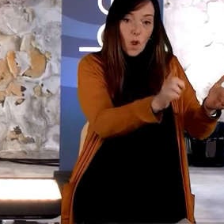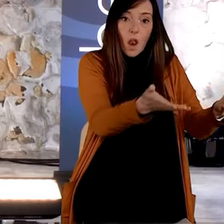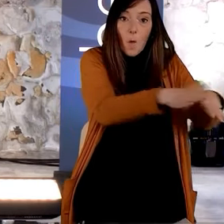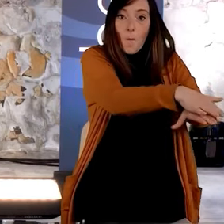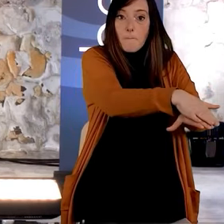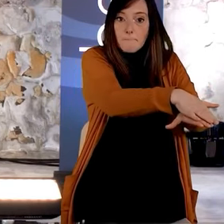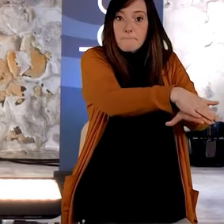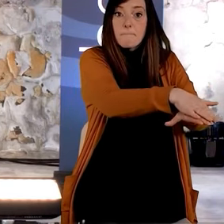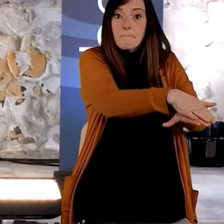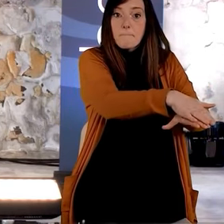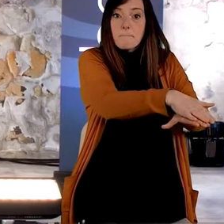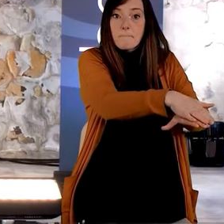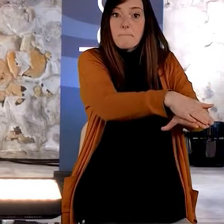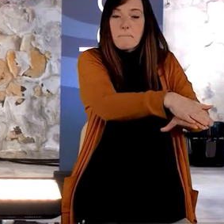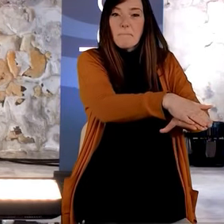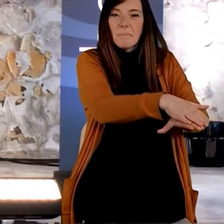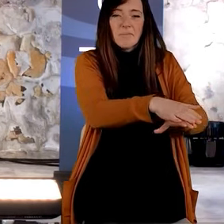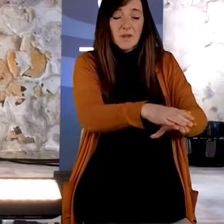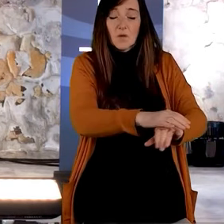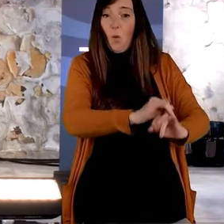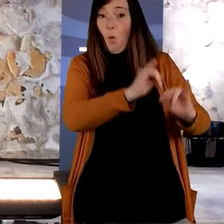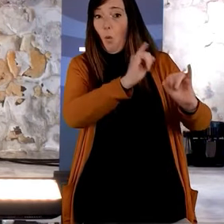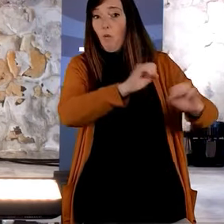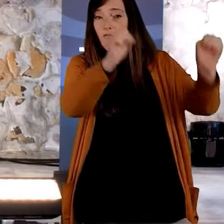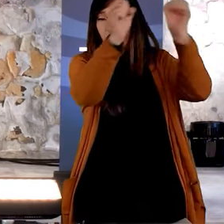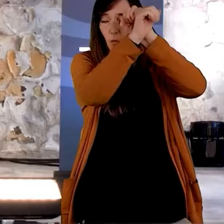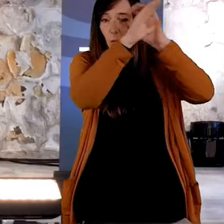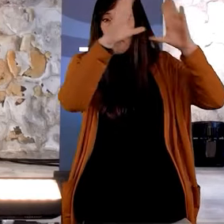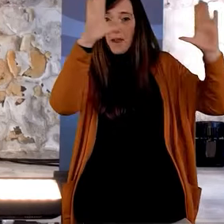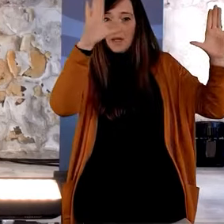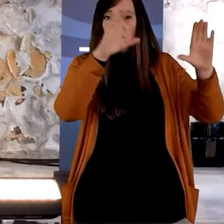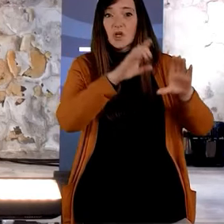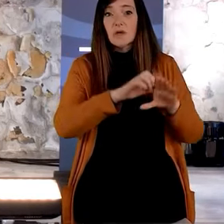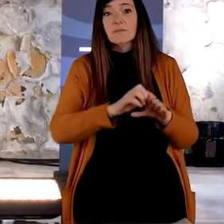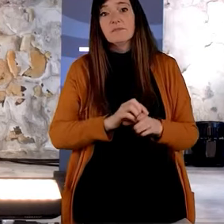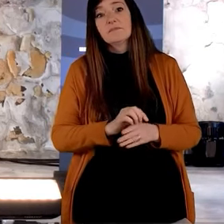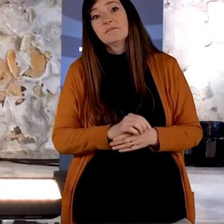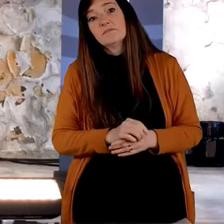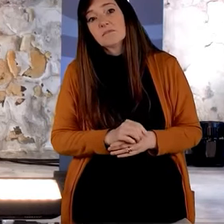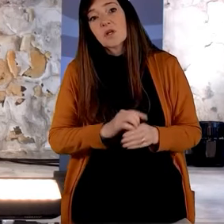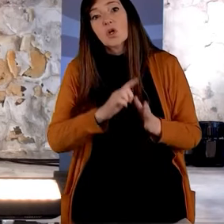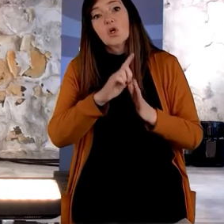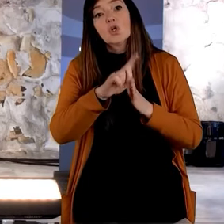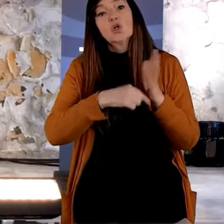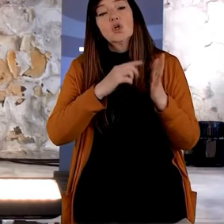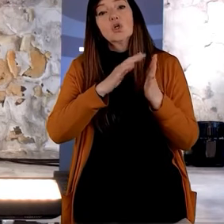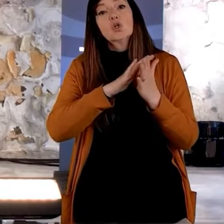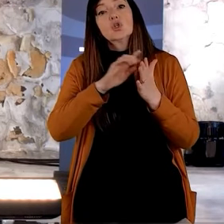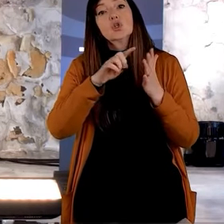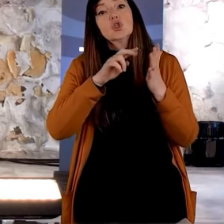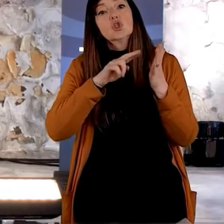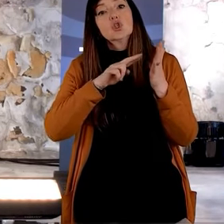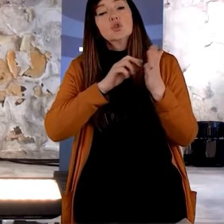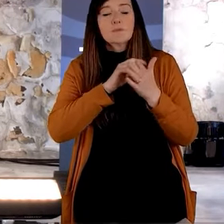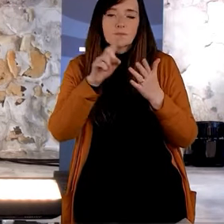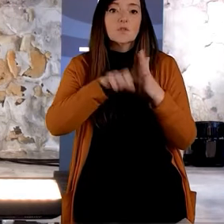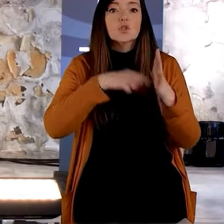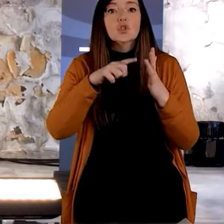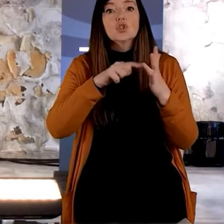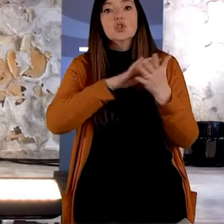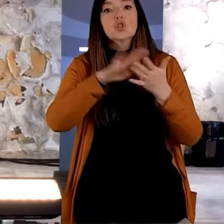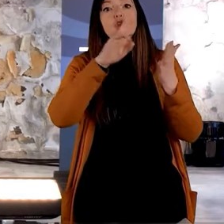what's going to happen. It's a horrible picture. It's a picture of what John Chrysostom, one of the church fathers, called a rotting